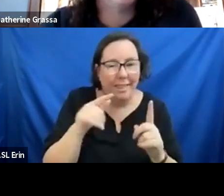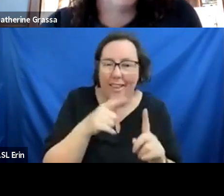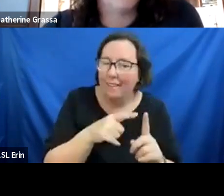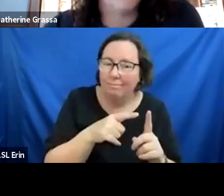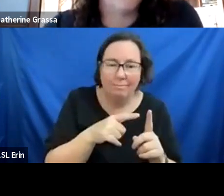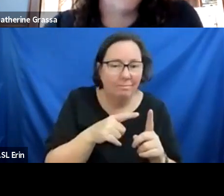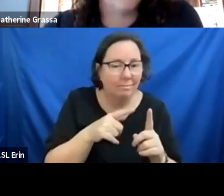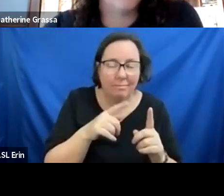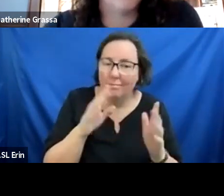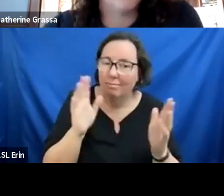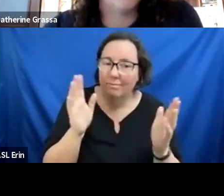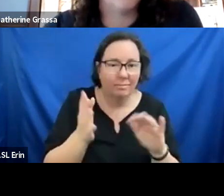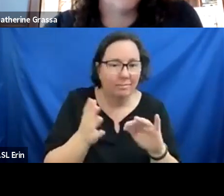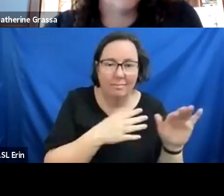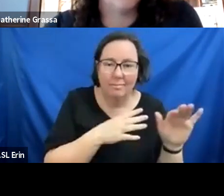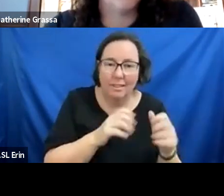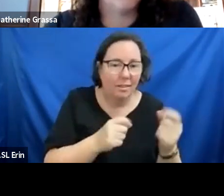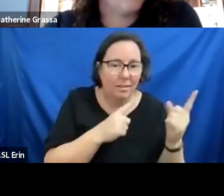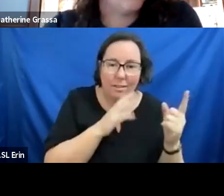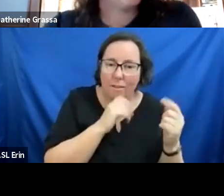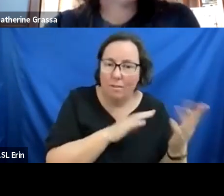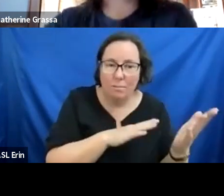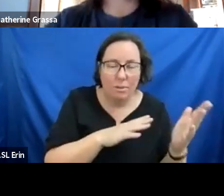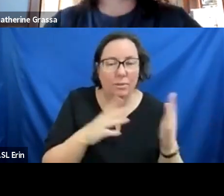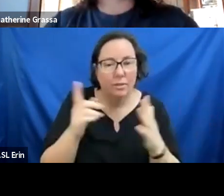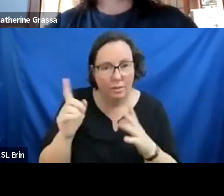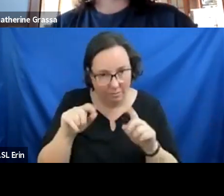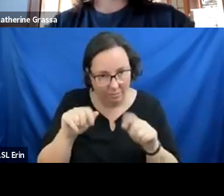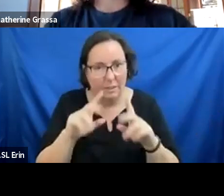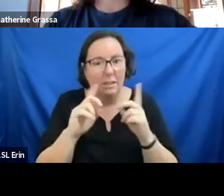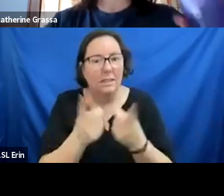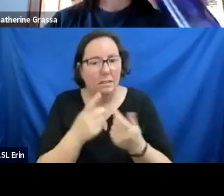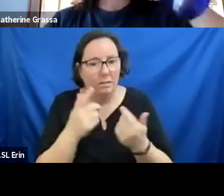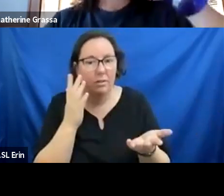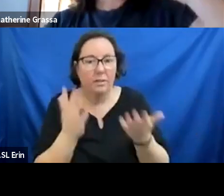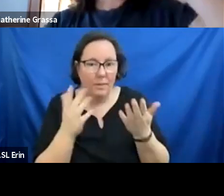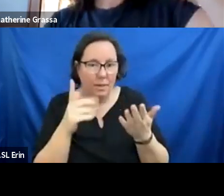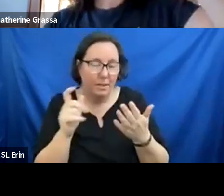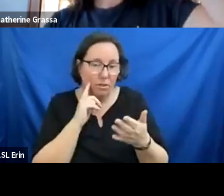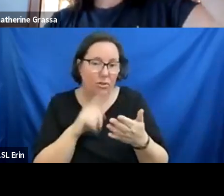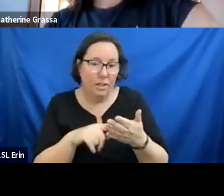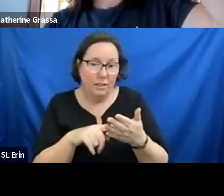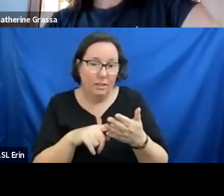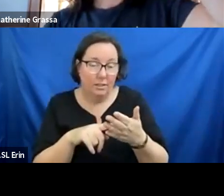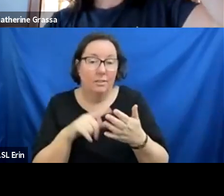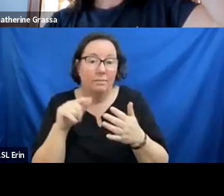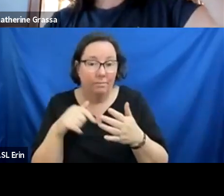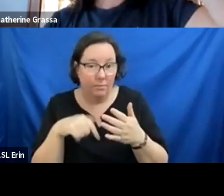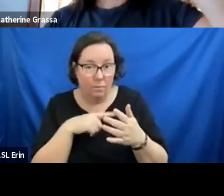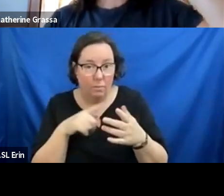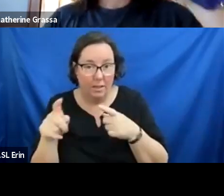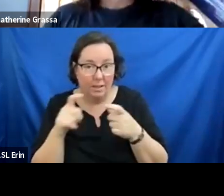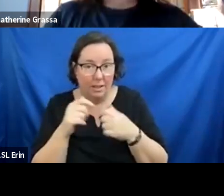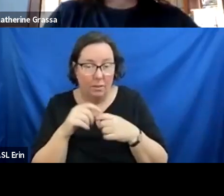a district initiative that recognizes maybe it's sometime, it's not only should the district be dealing with